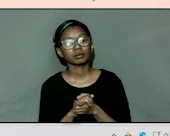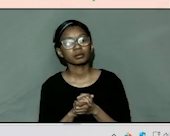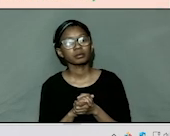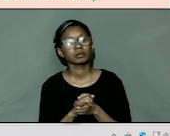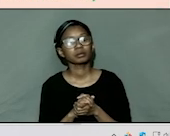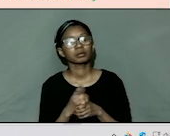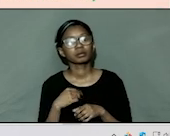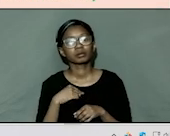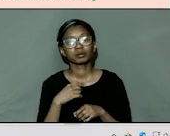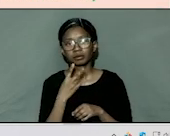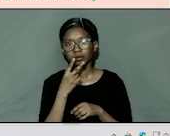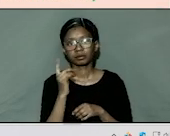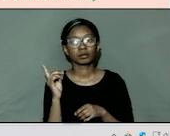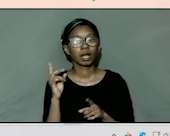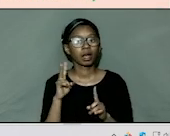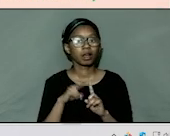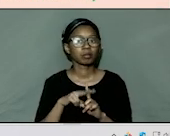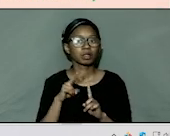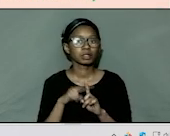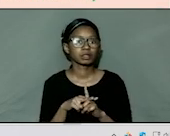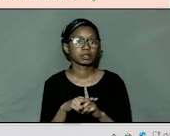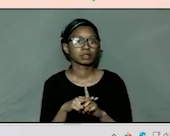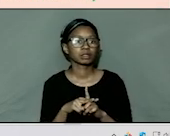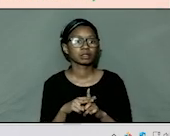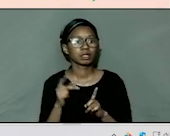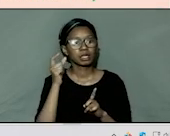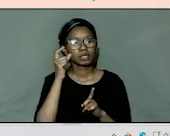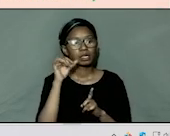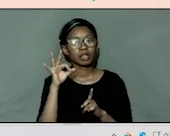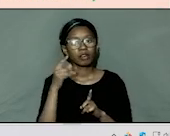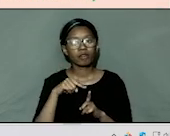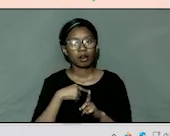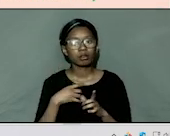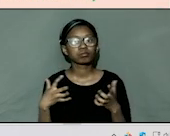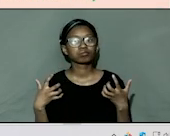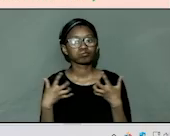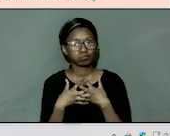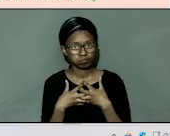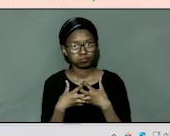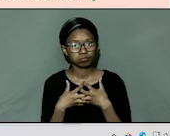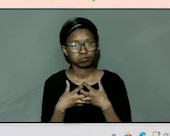the application and check if whether we are on the right track.